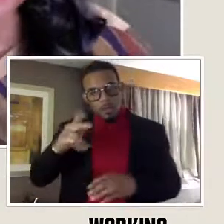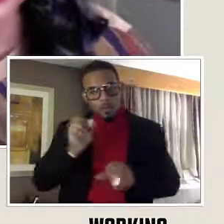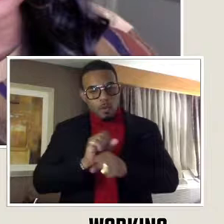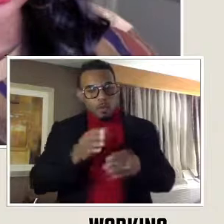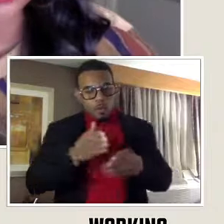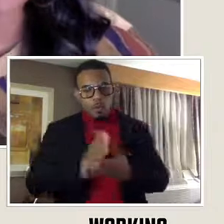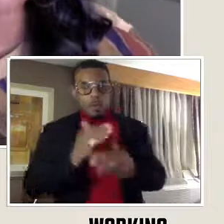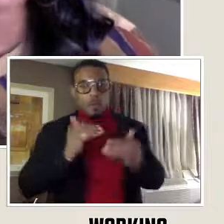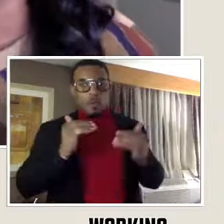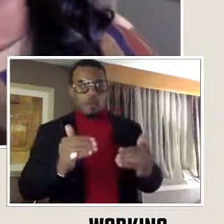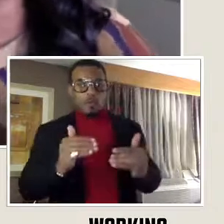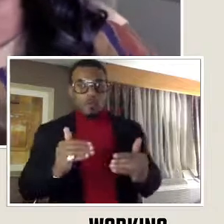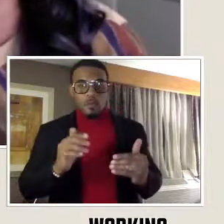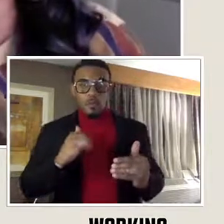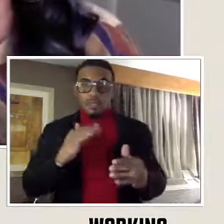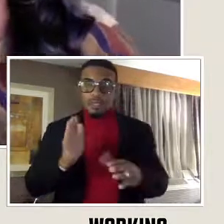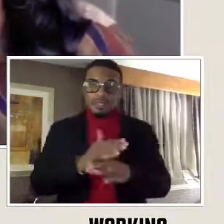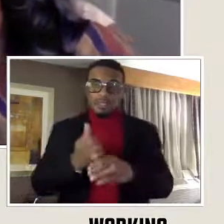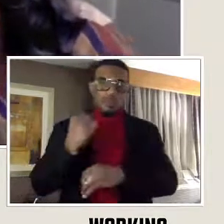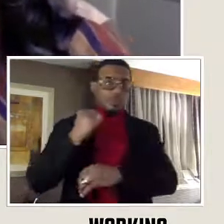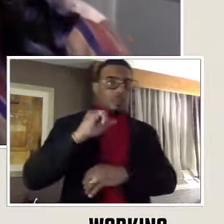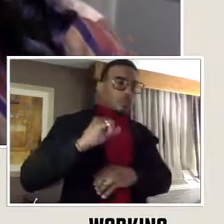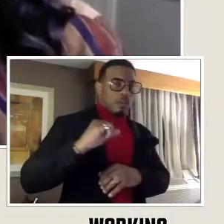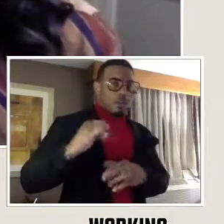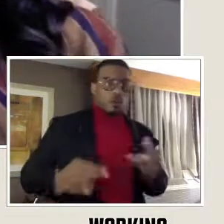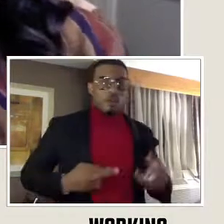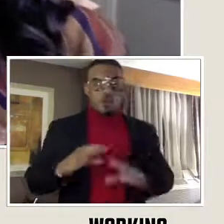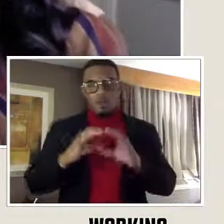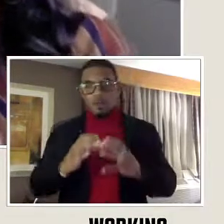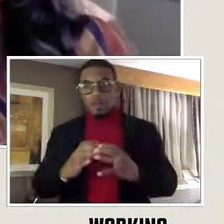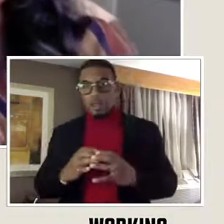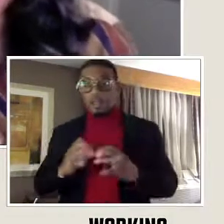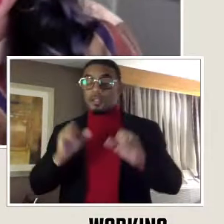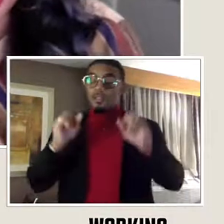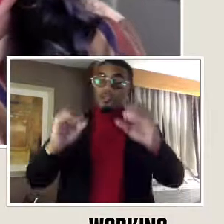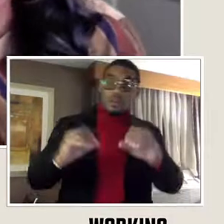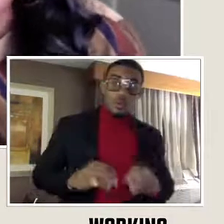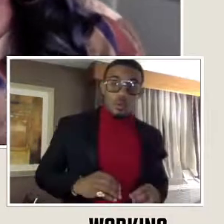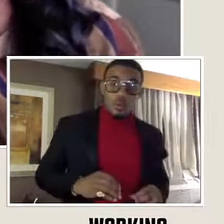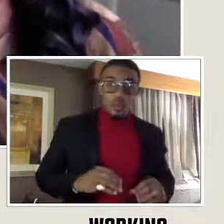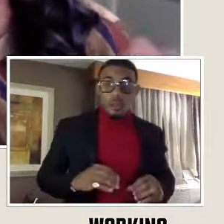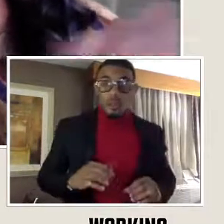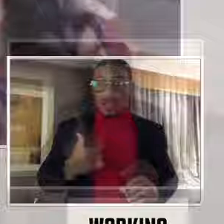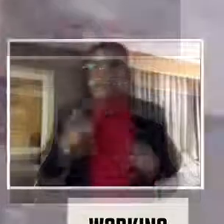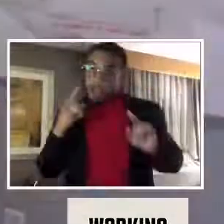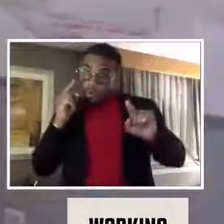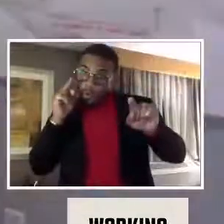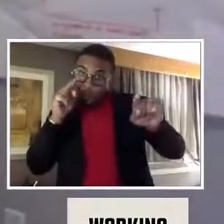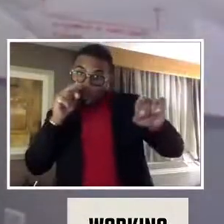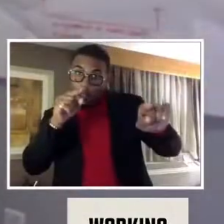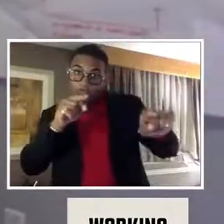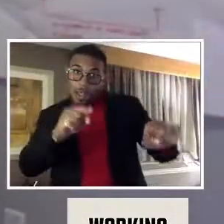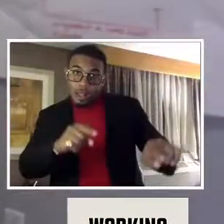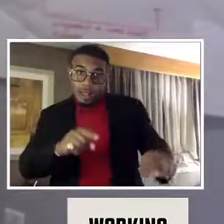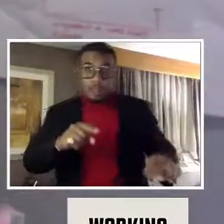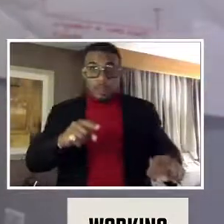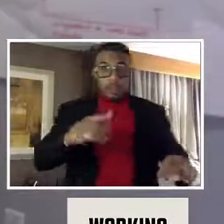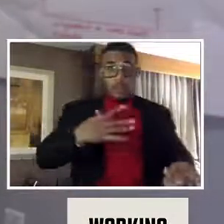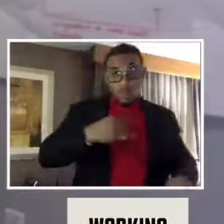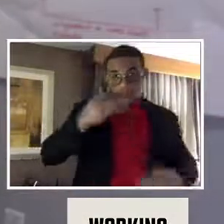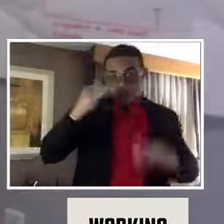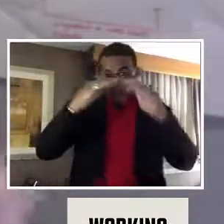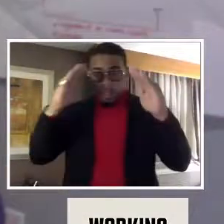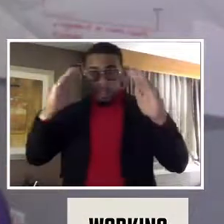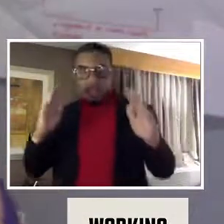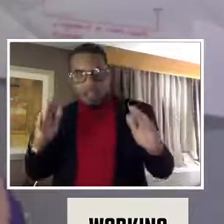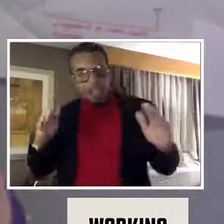rights movement that we sing in the Resistance Revival Chorus. And so, I went down to the White House and